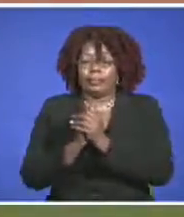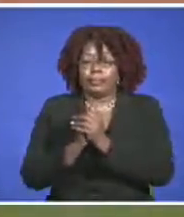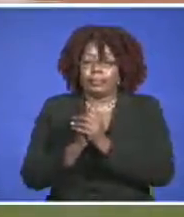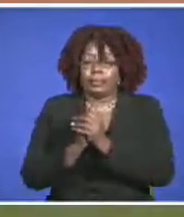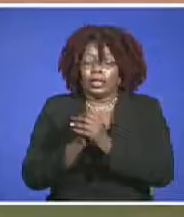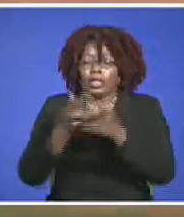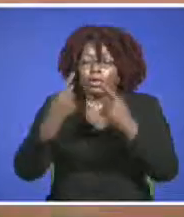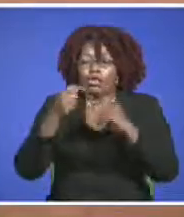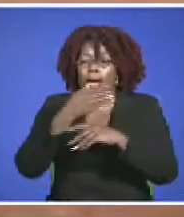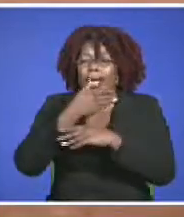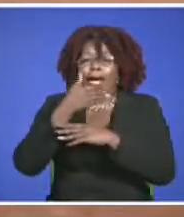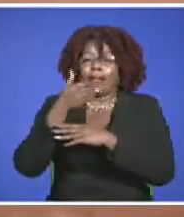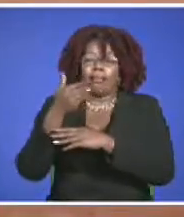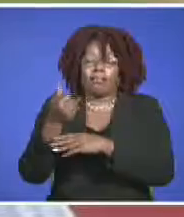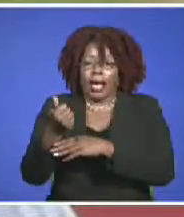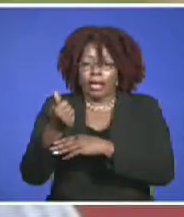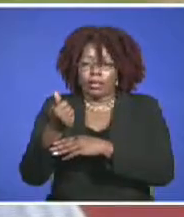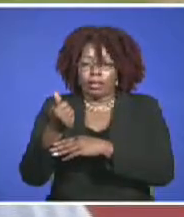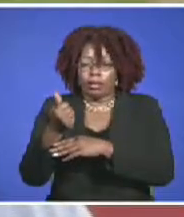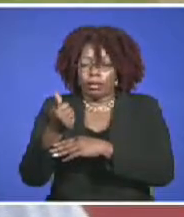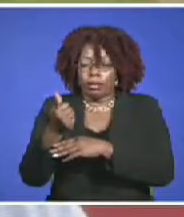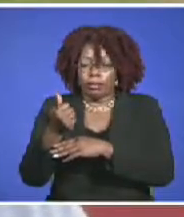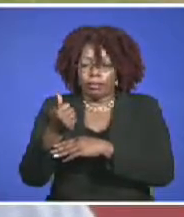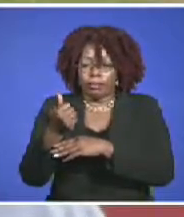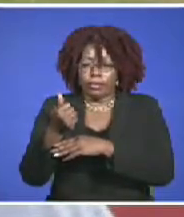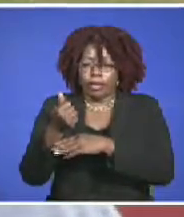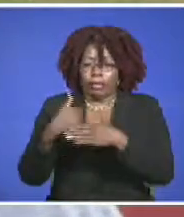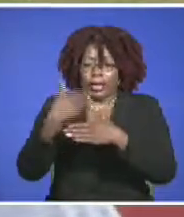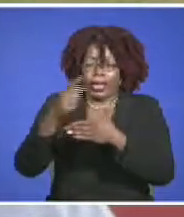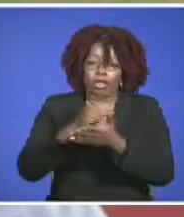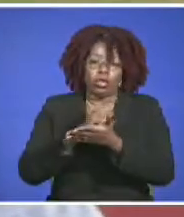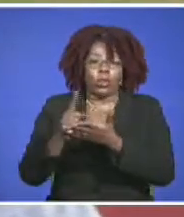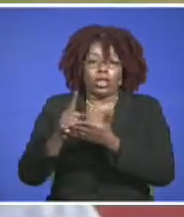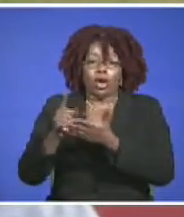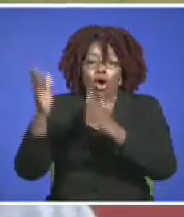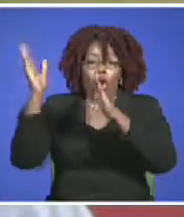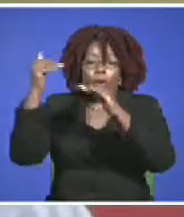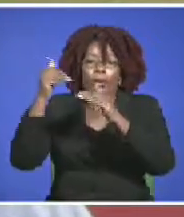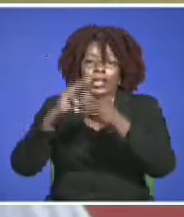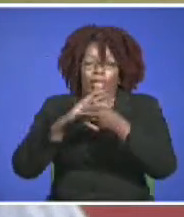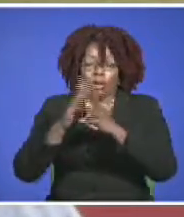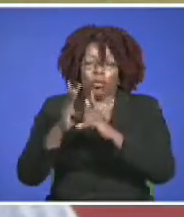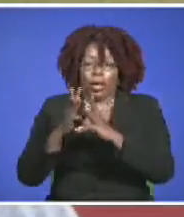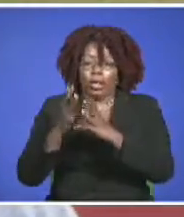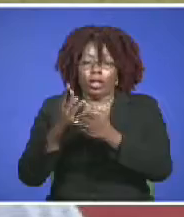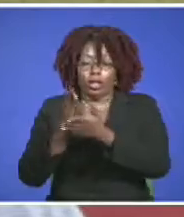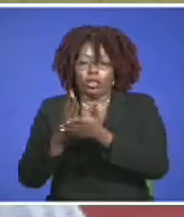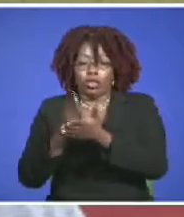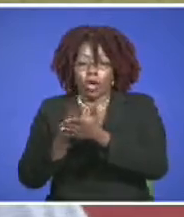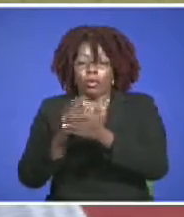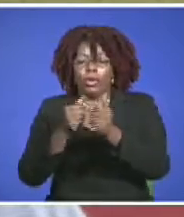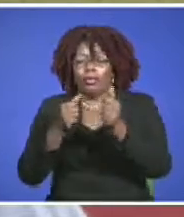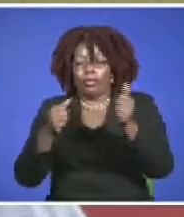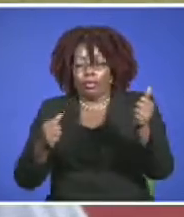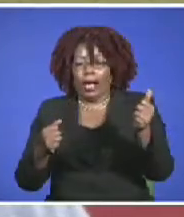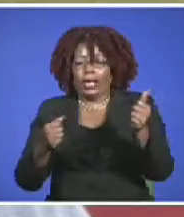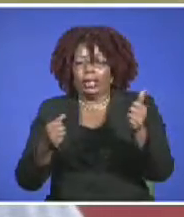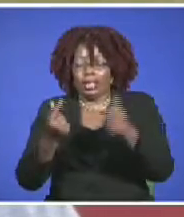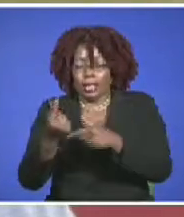best to try and make the games up by next week, hopefully if the weather permits. We're behind